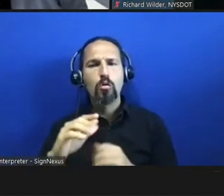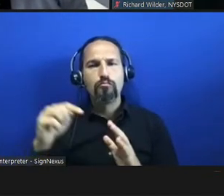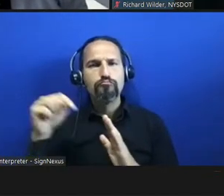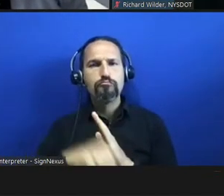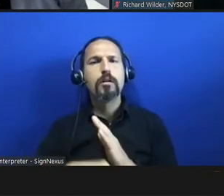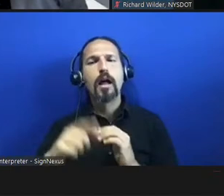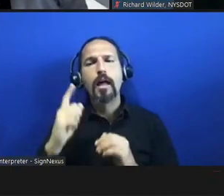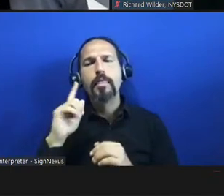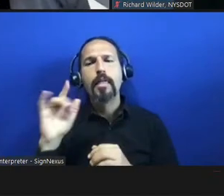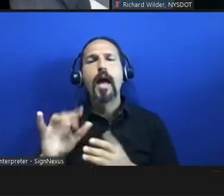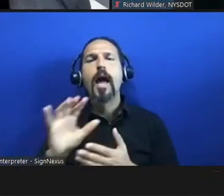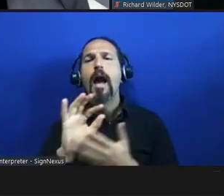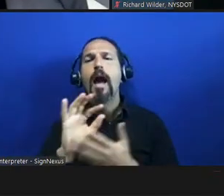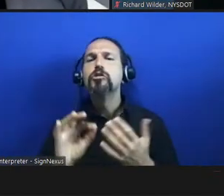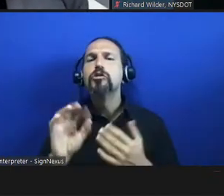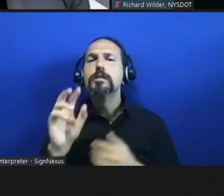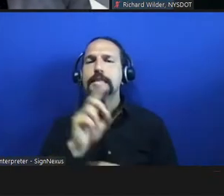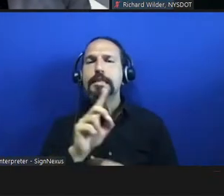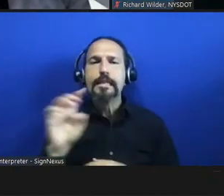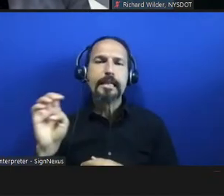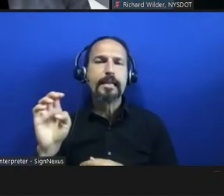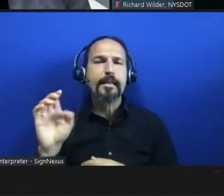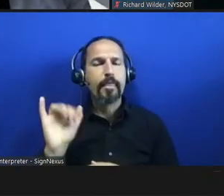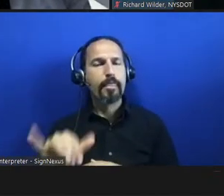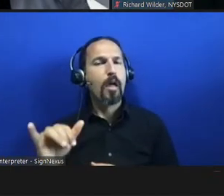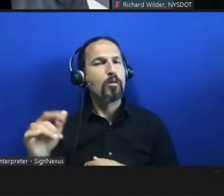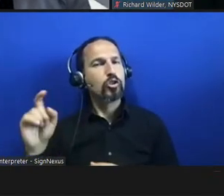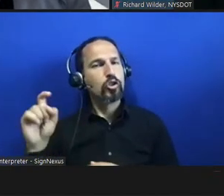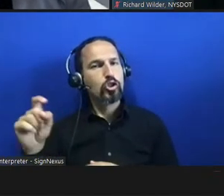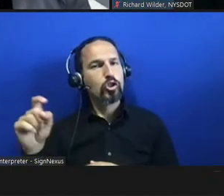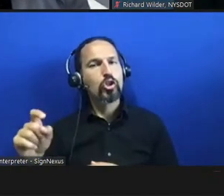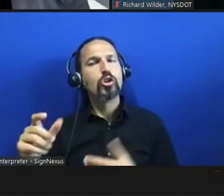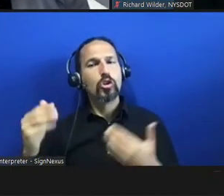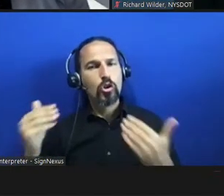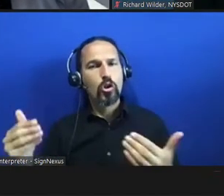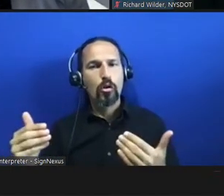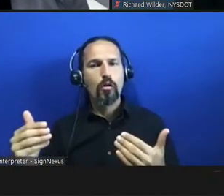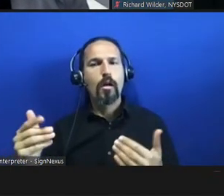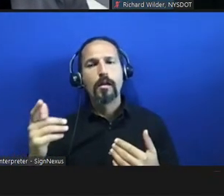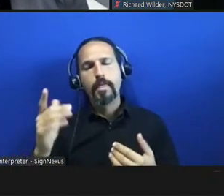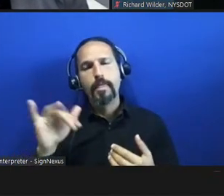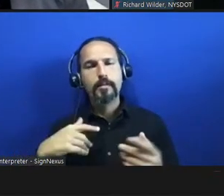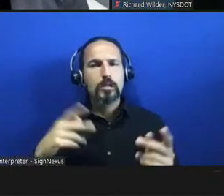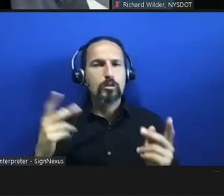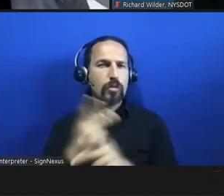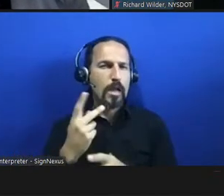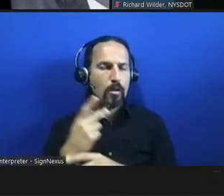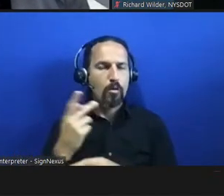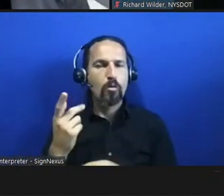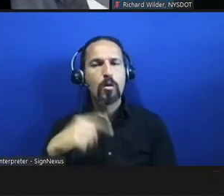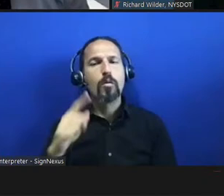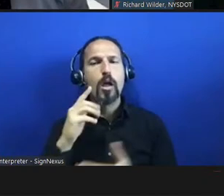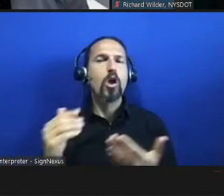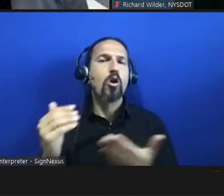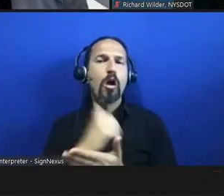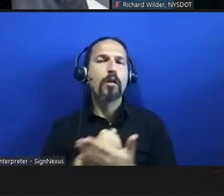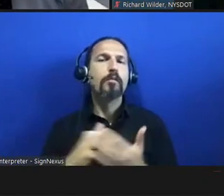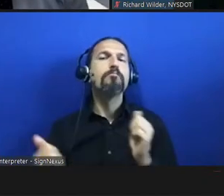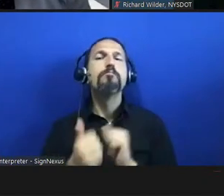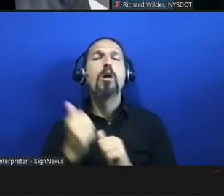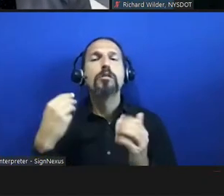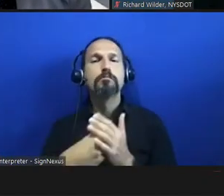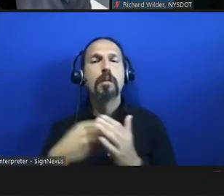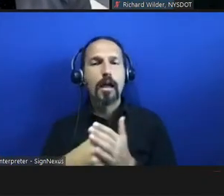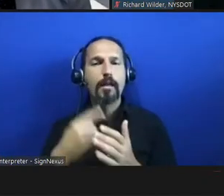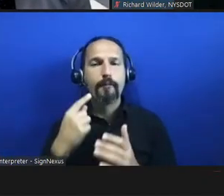options D or E are the right way to go it's just a question for me of what what is going to raise the most money for the MTA what is the